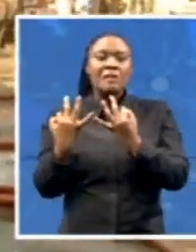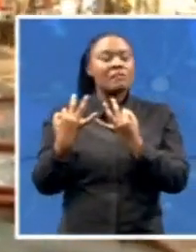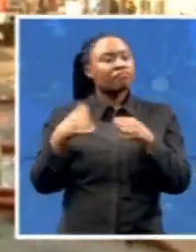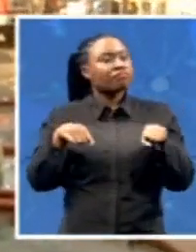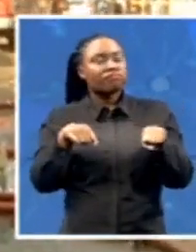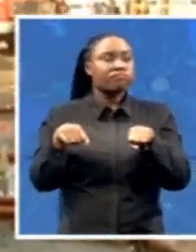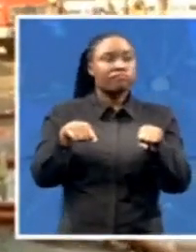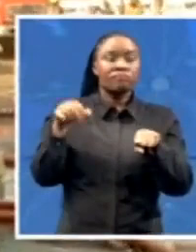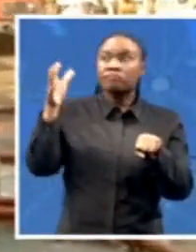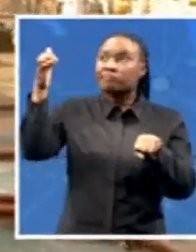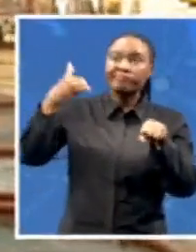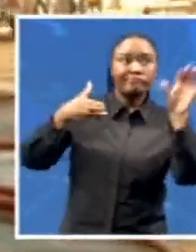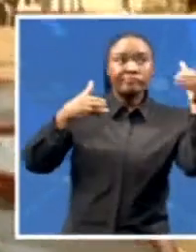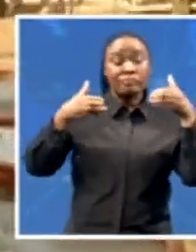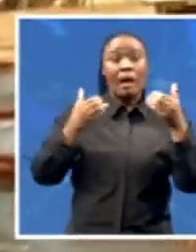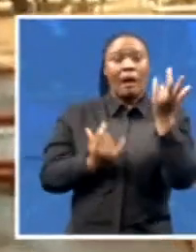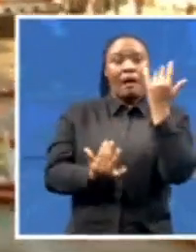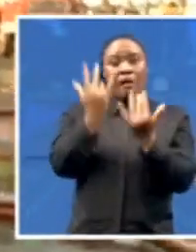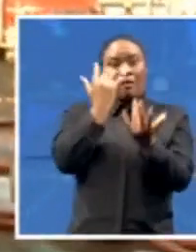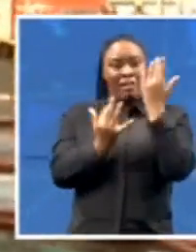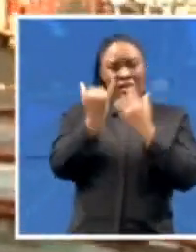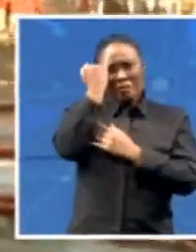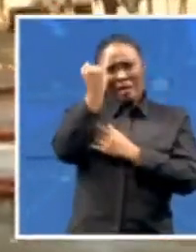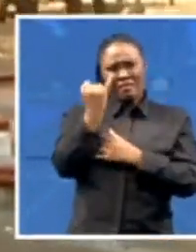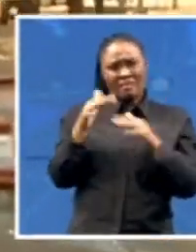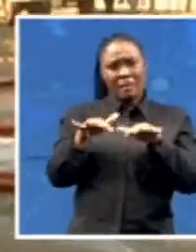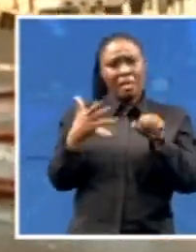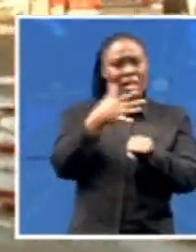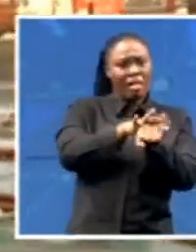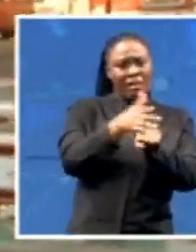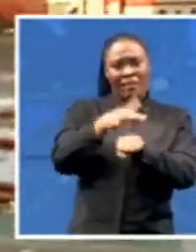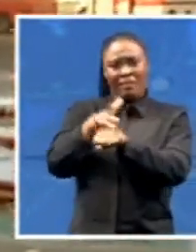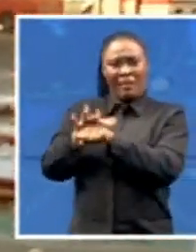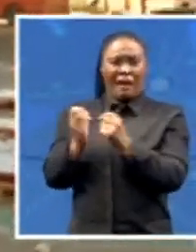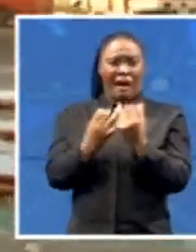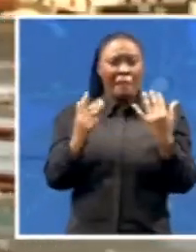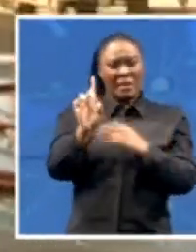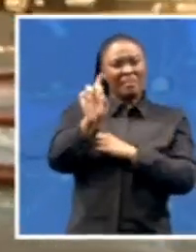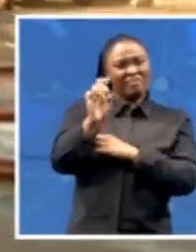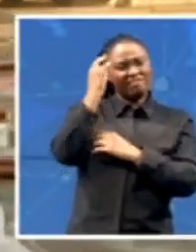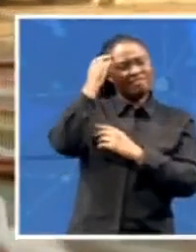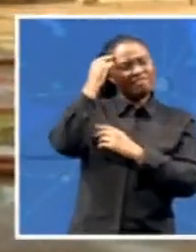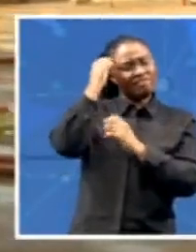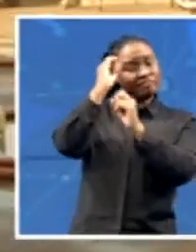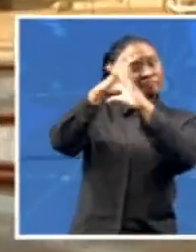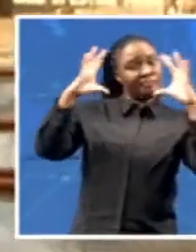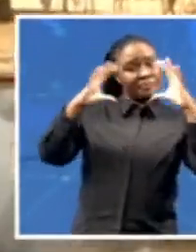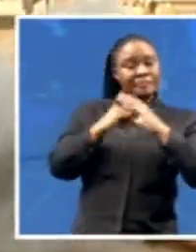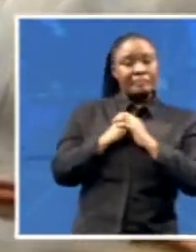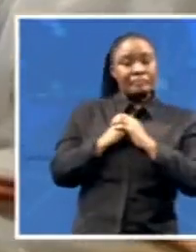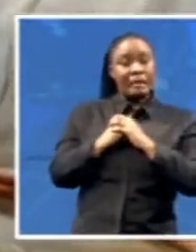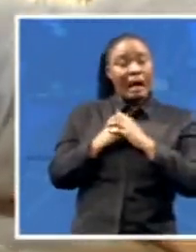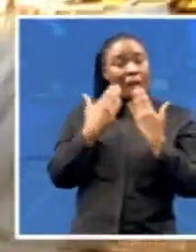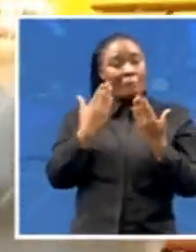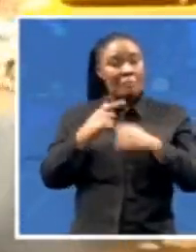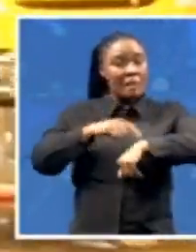fire. Now how many lives can be lost? Studio, I don't know how much time we have. I would have liked us to take this one further with some